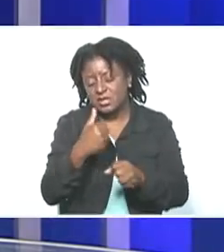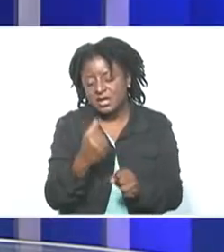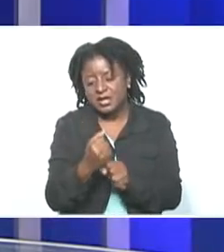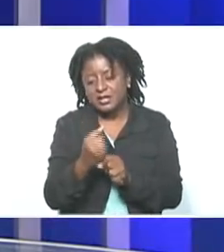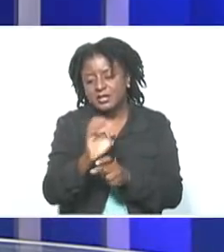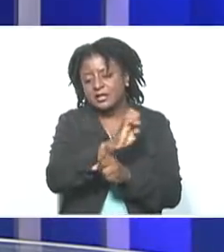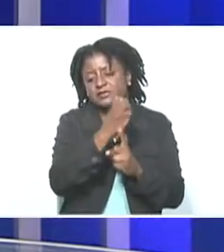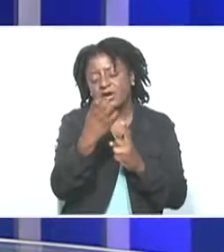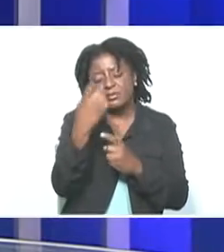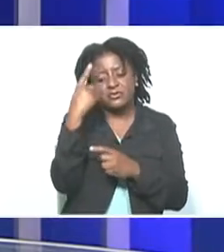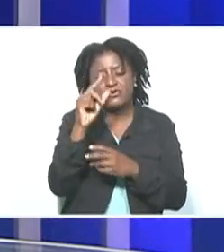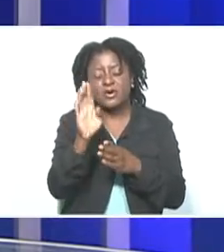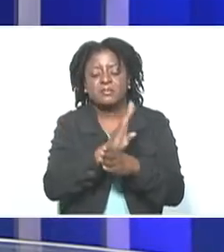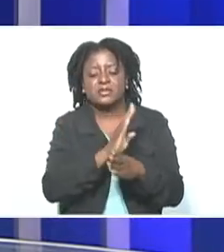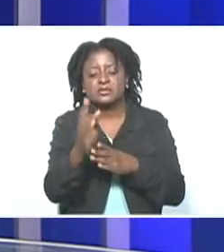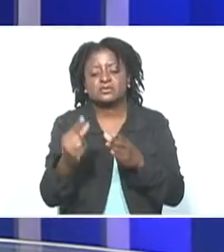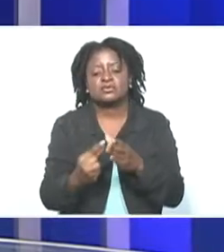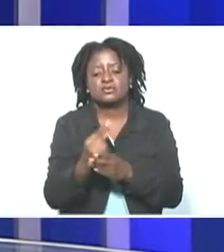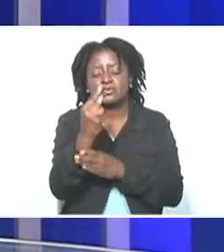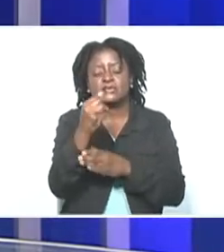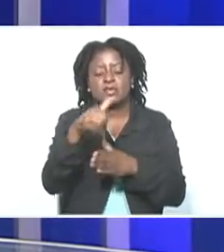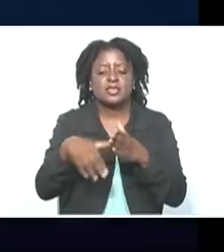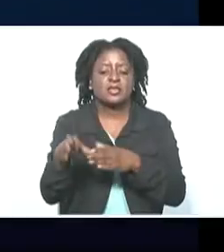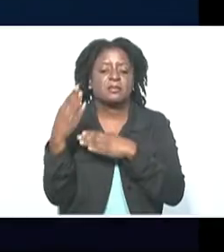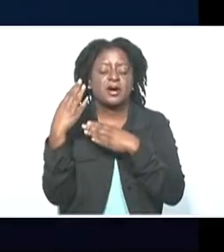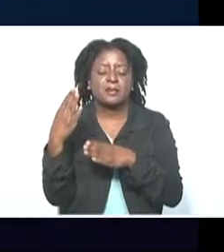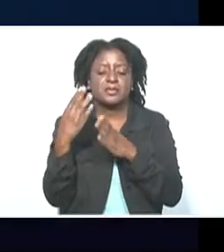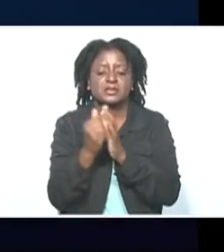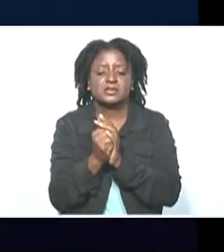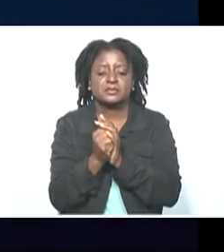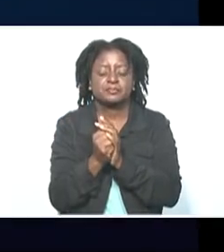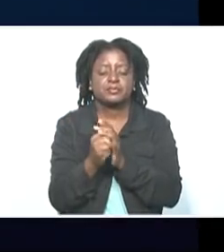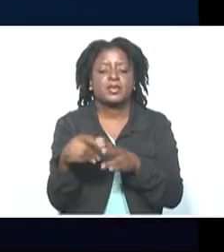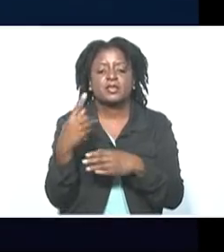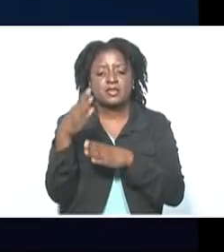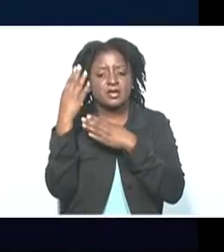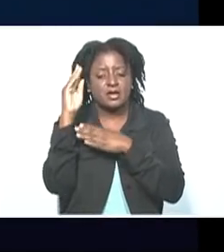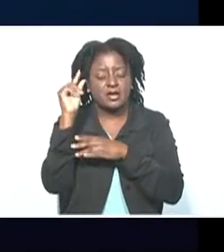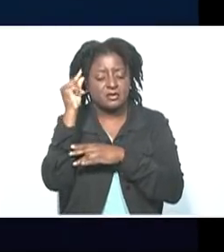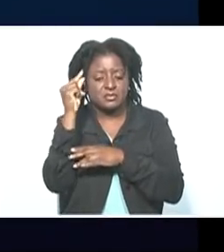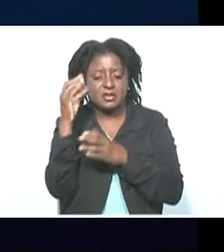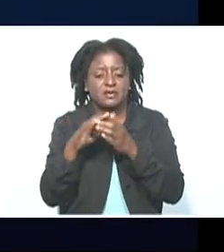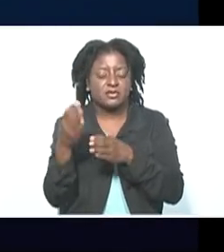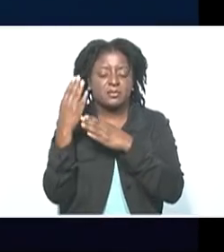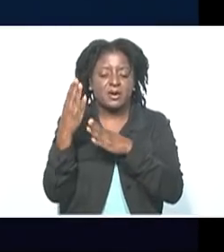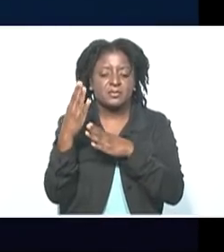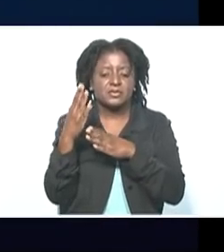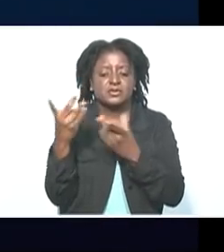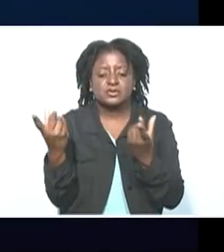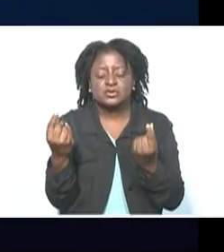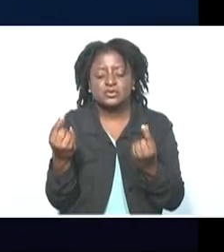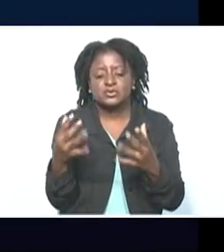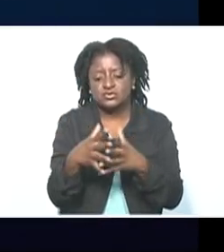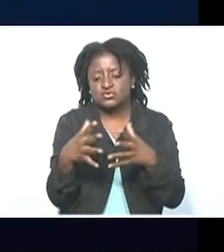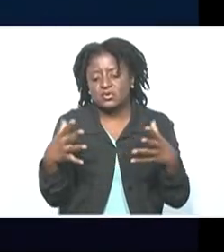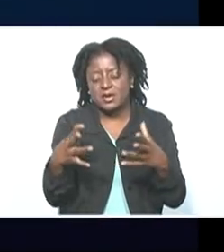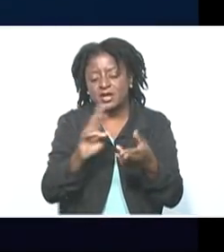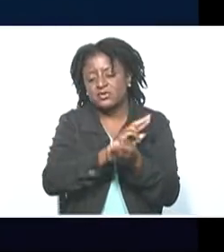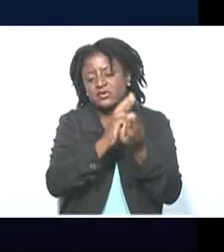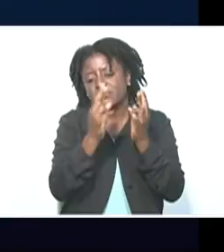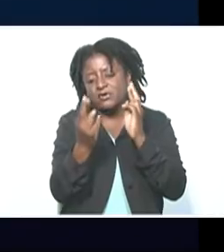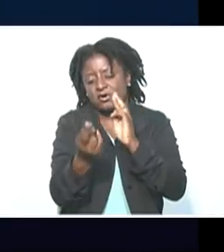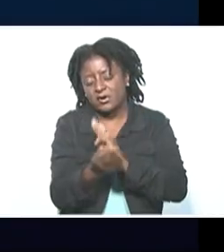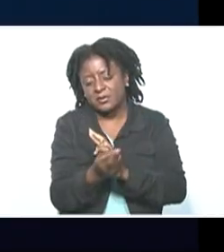for business to flourish in the Bahamas. The government of the Bahamas is undertaking dramatic